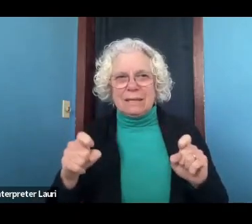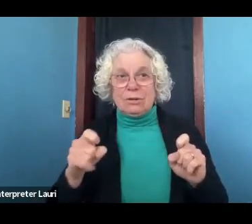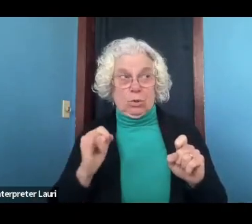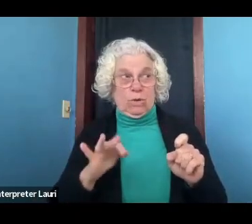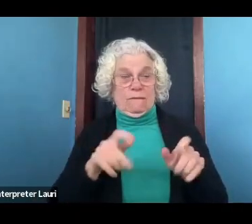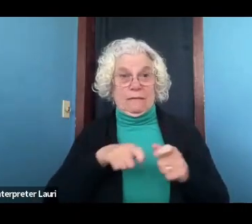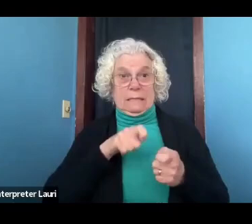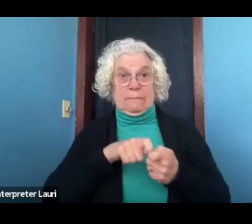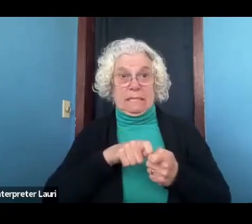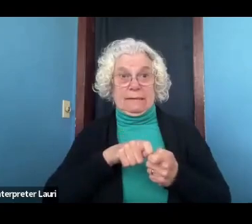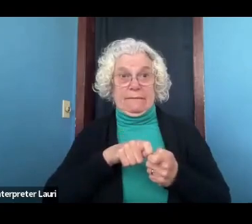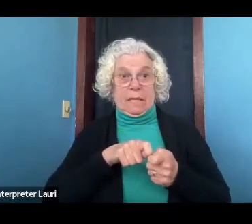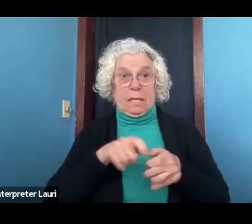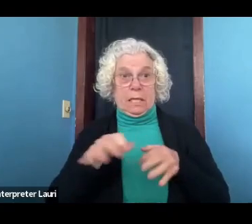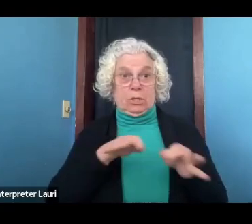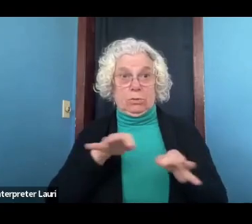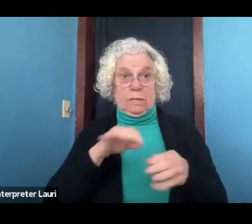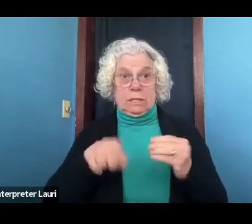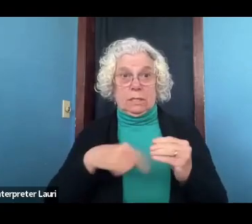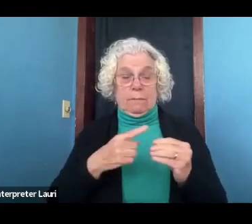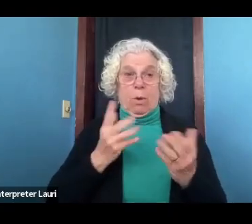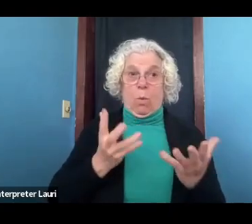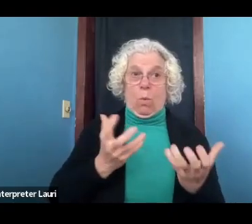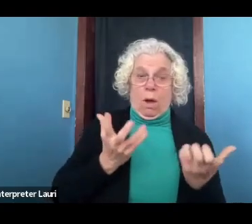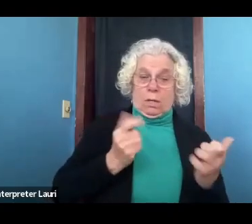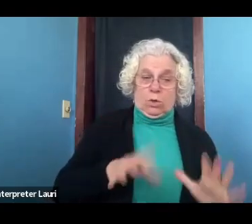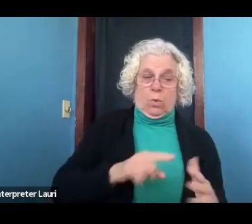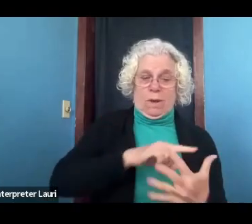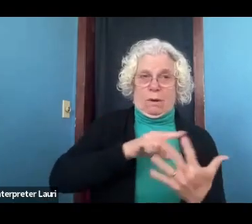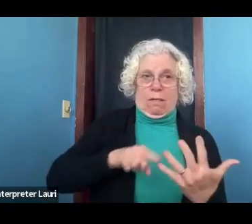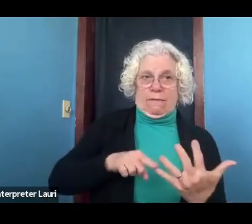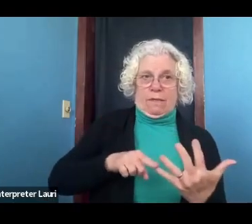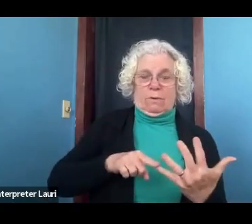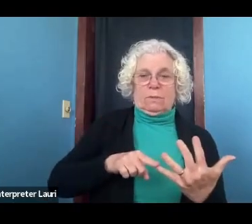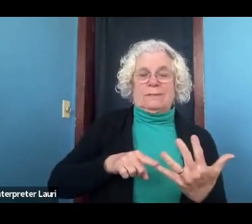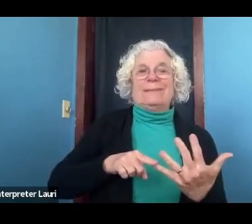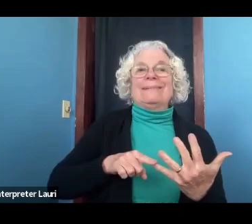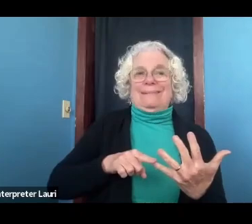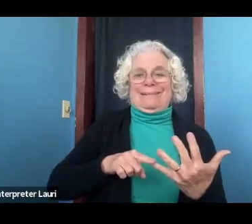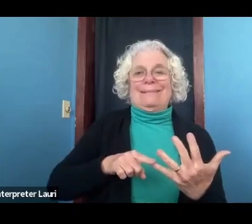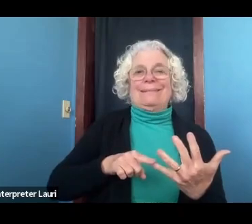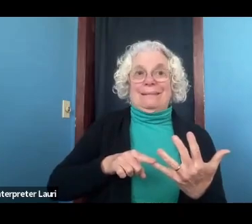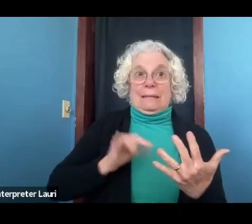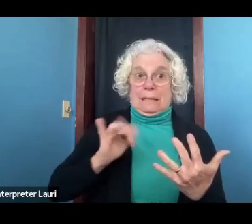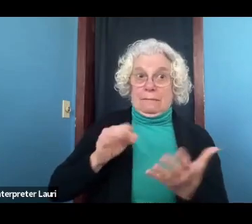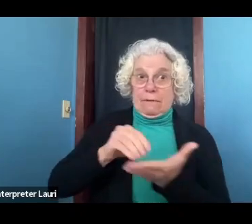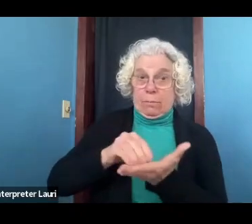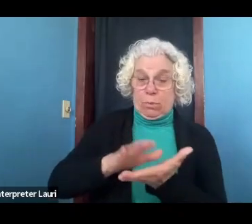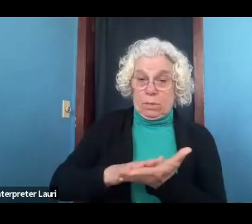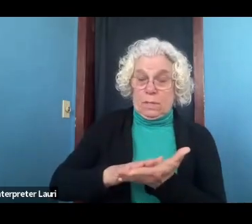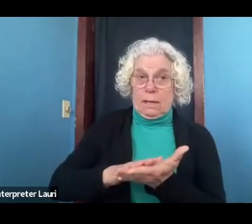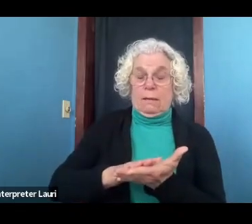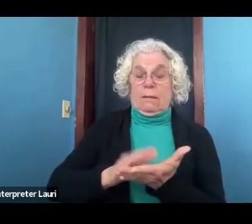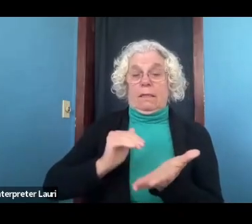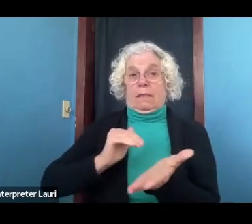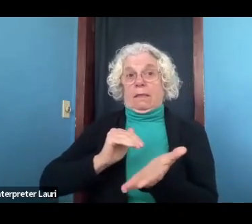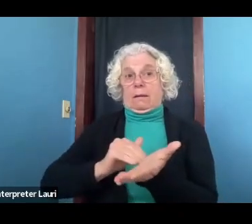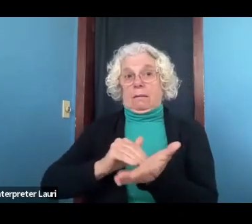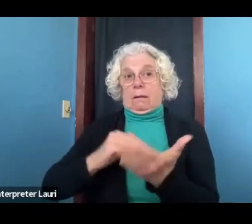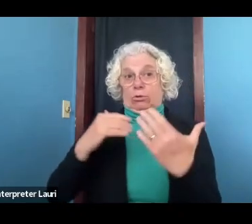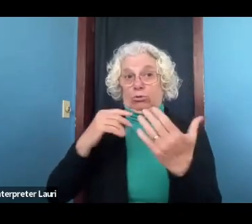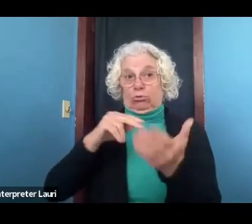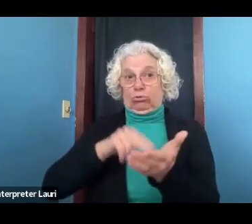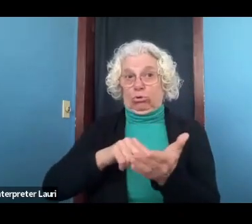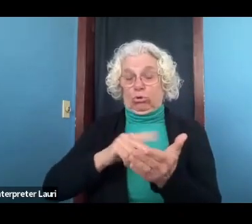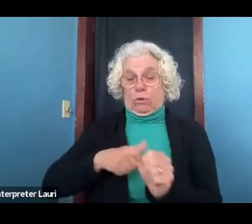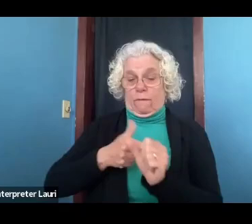have to have specific instructions about those in order for your healthcare provider to follow those instructions.